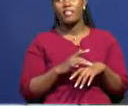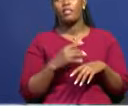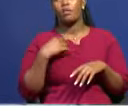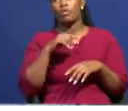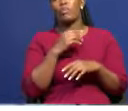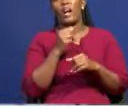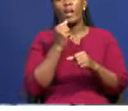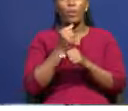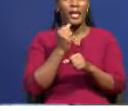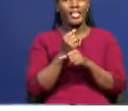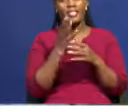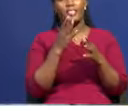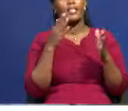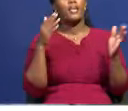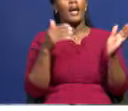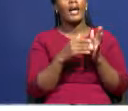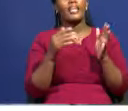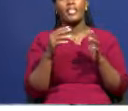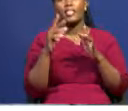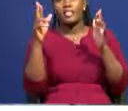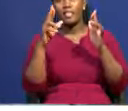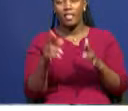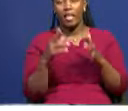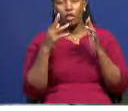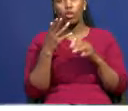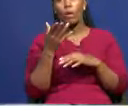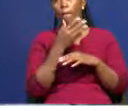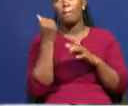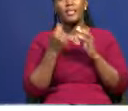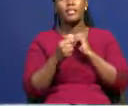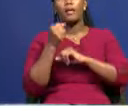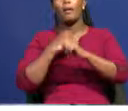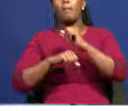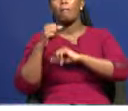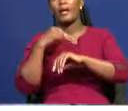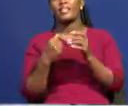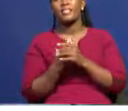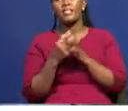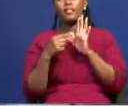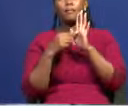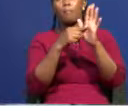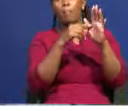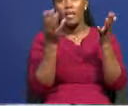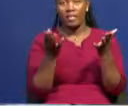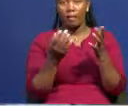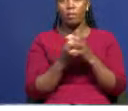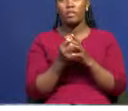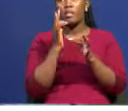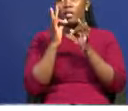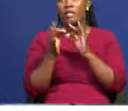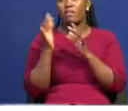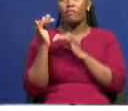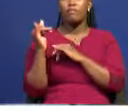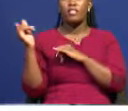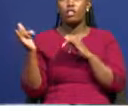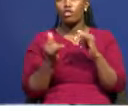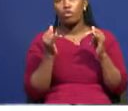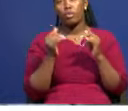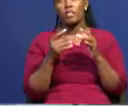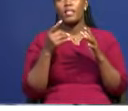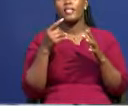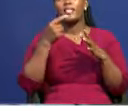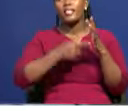way going against the international best practice. Eco-levy, for example. When we introduce a tax on eco-levy, and we're saying